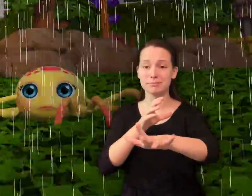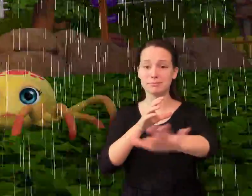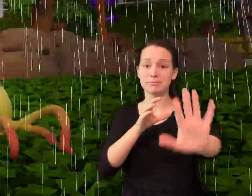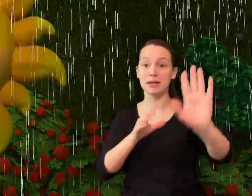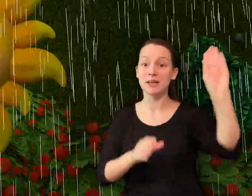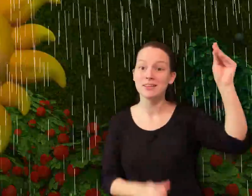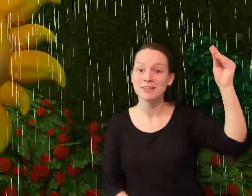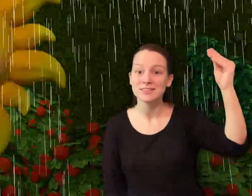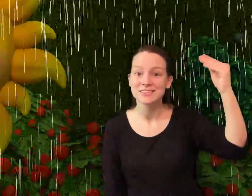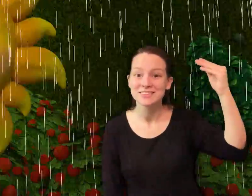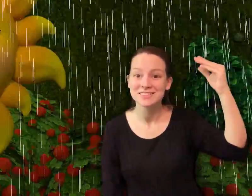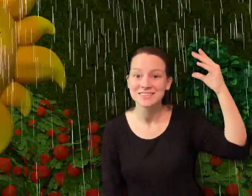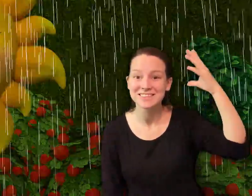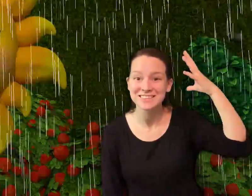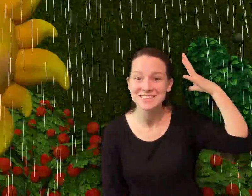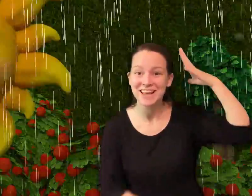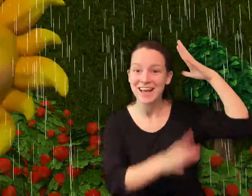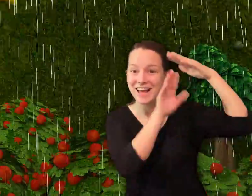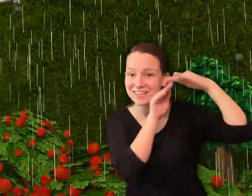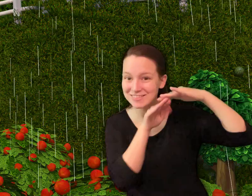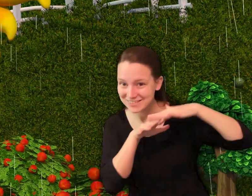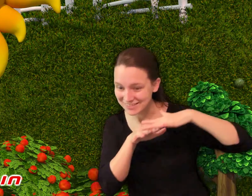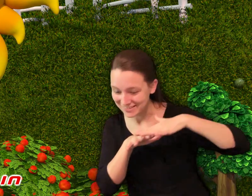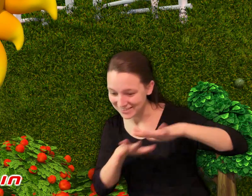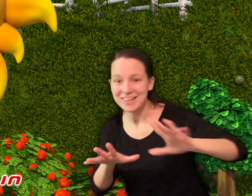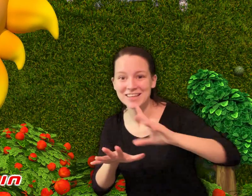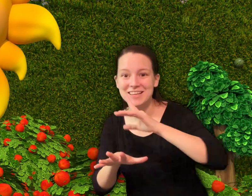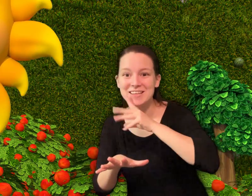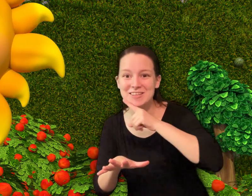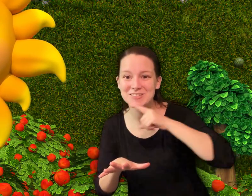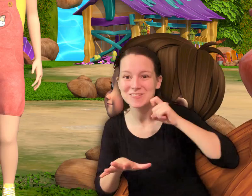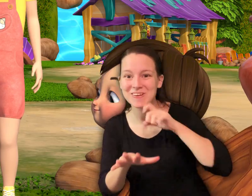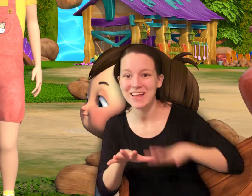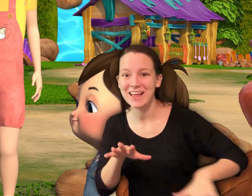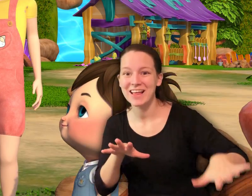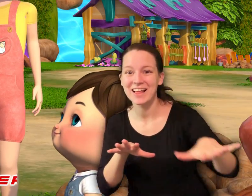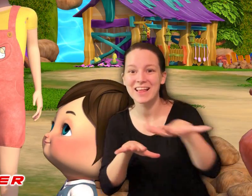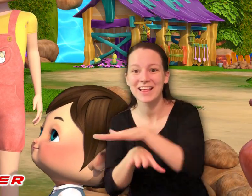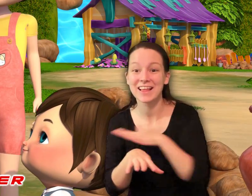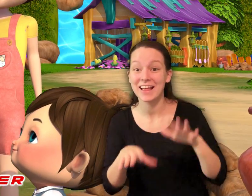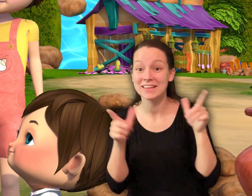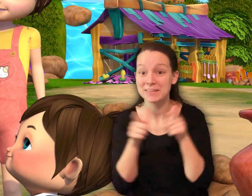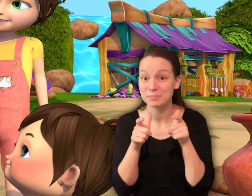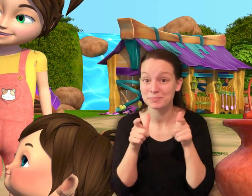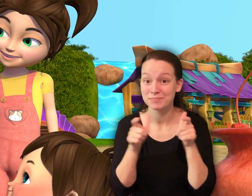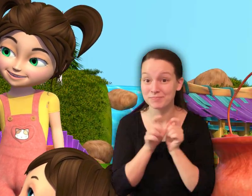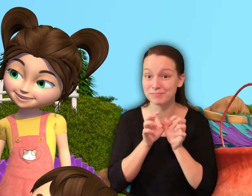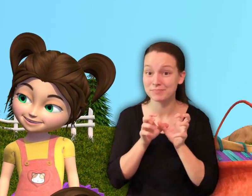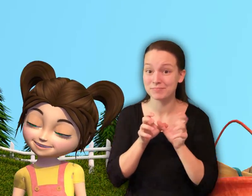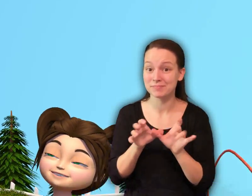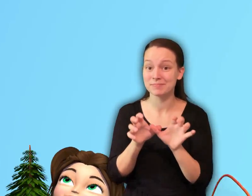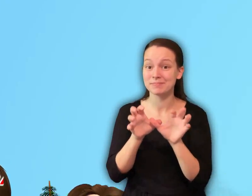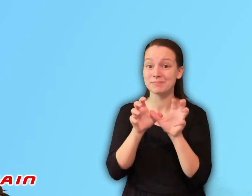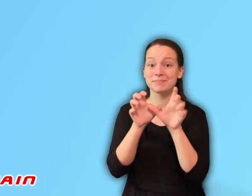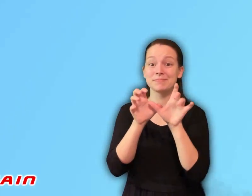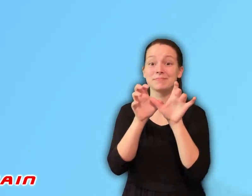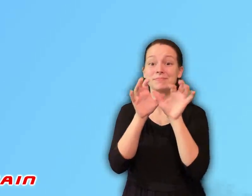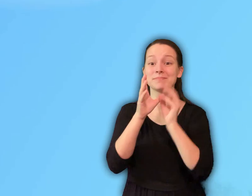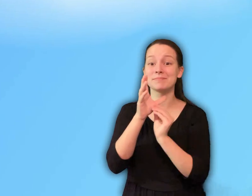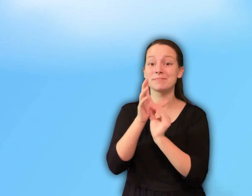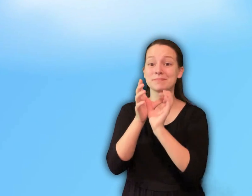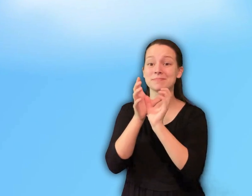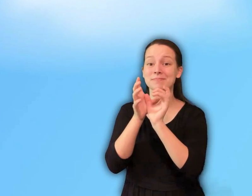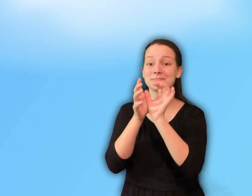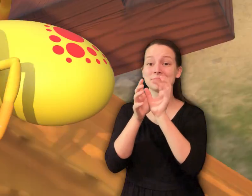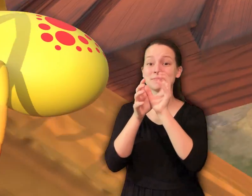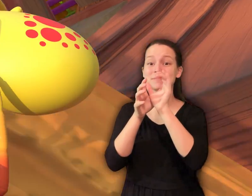out out came the Sun and dried up all the rain and the iny wi spider climbed up the spout